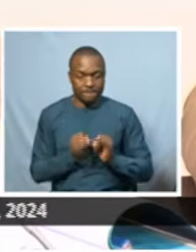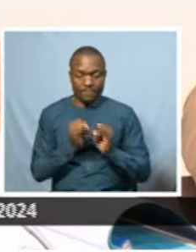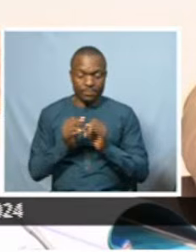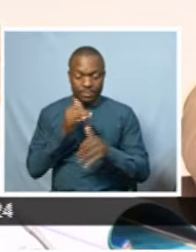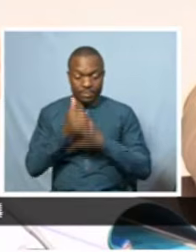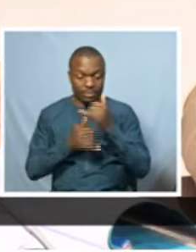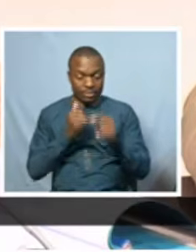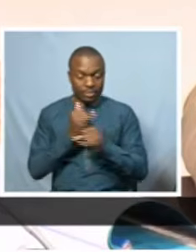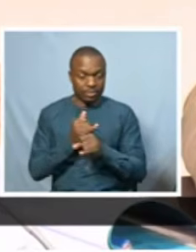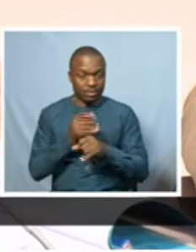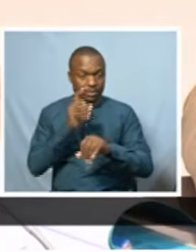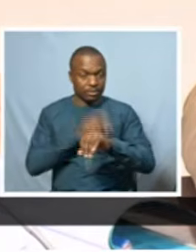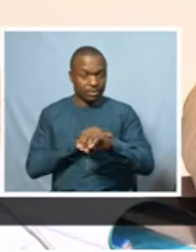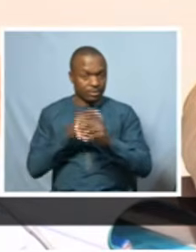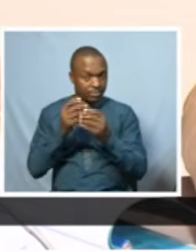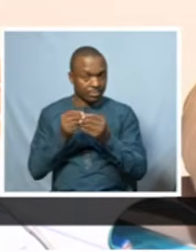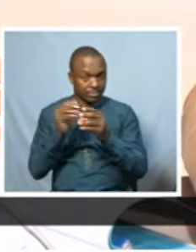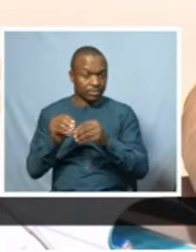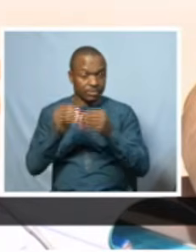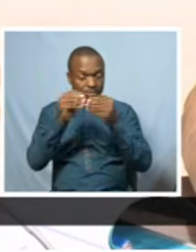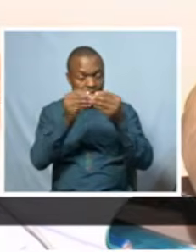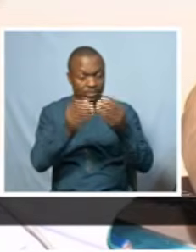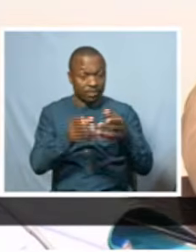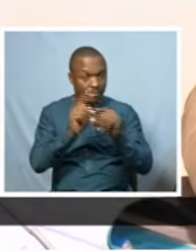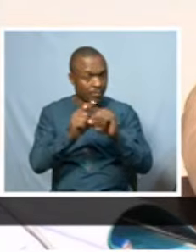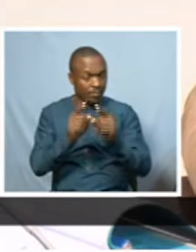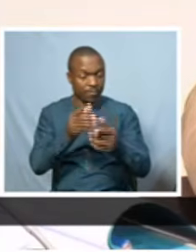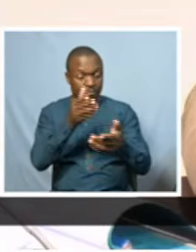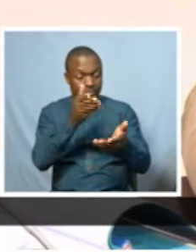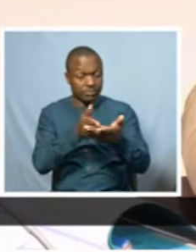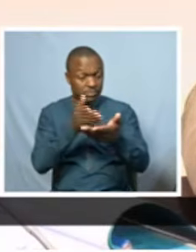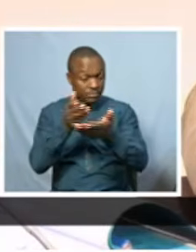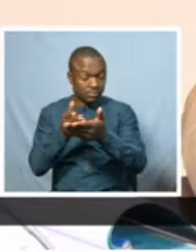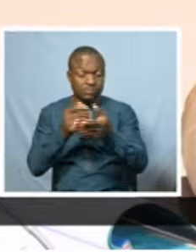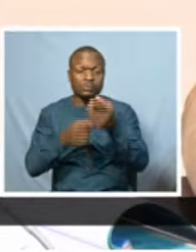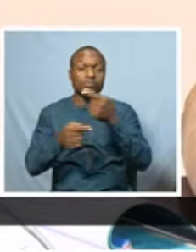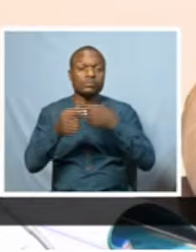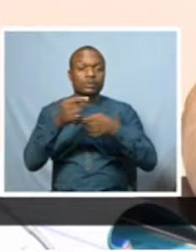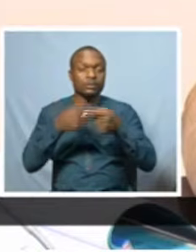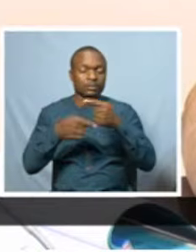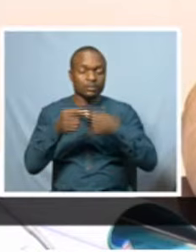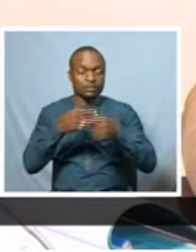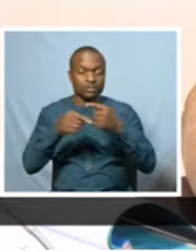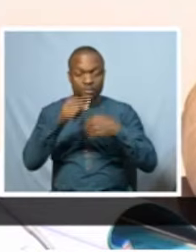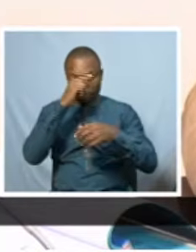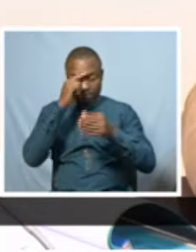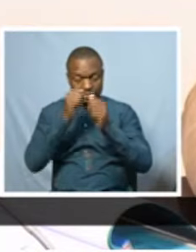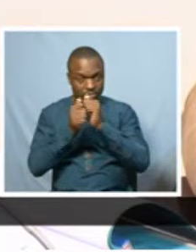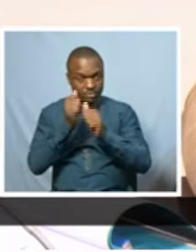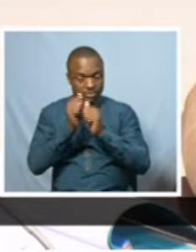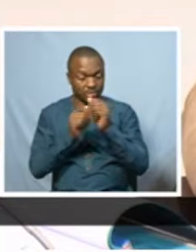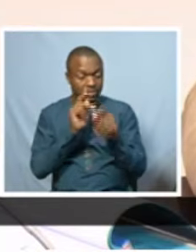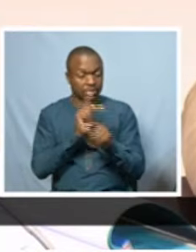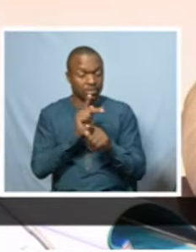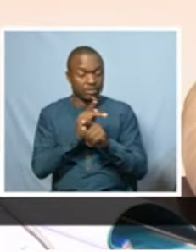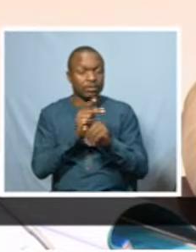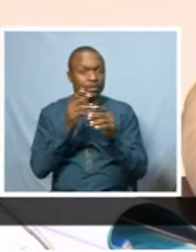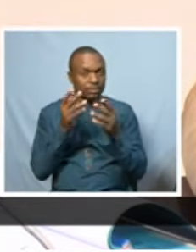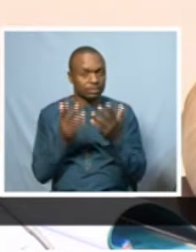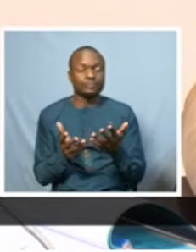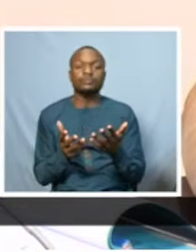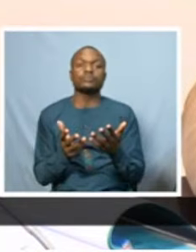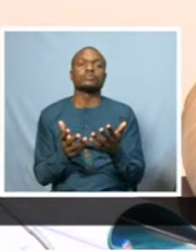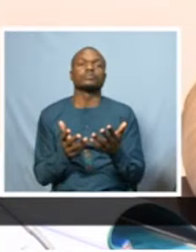year when the funding was made, but these actually are coming due to either savings or